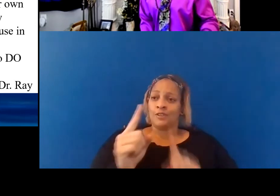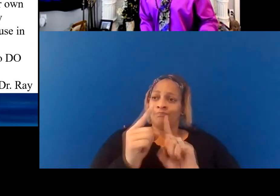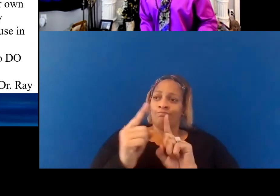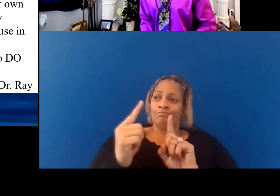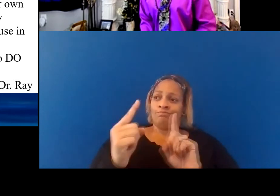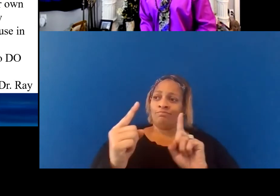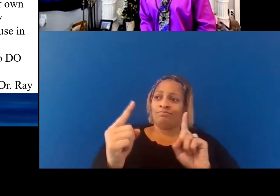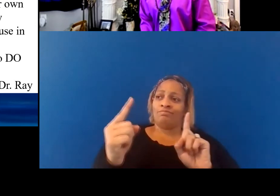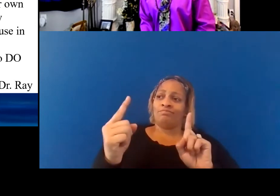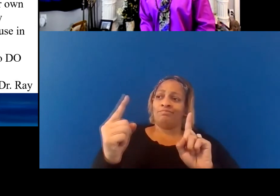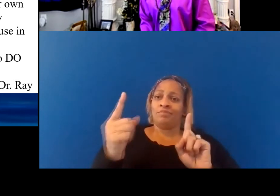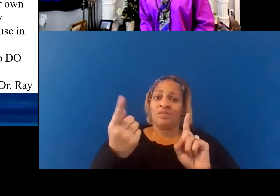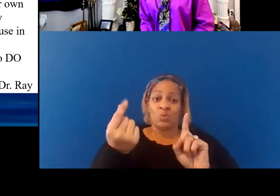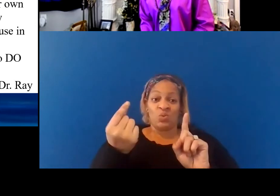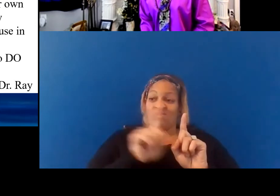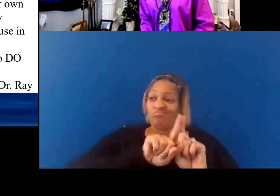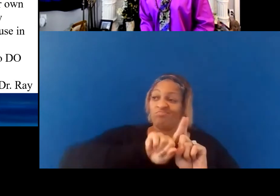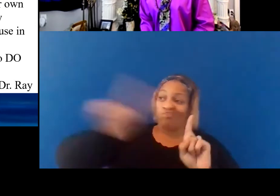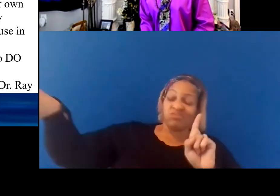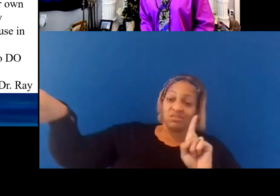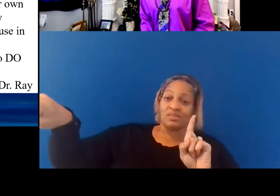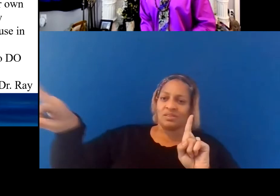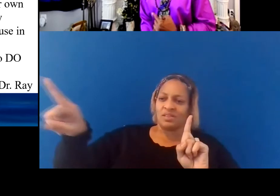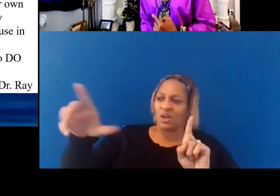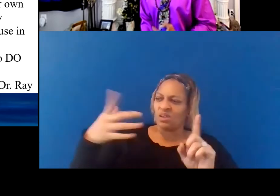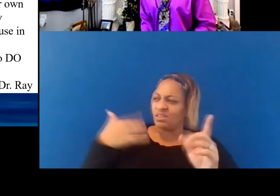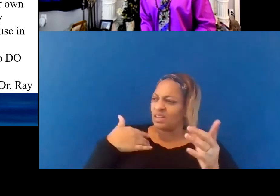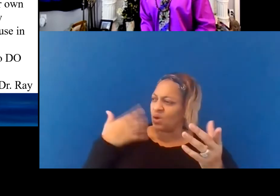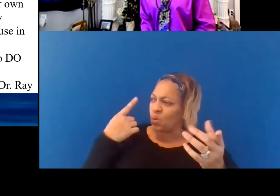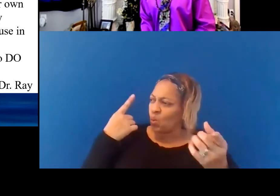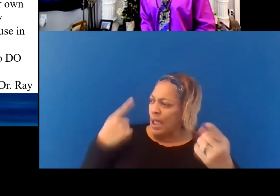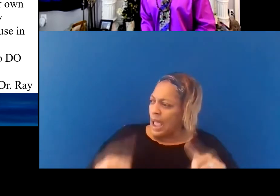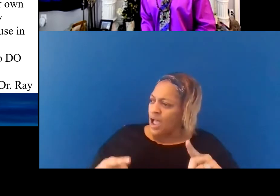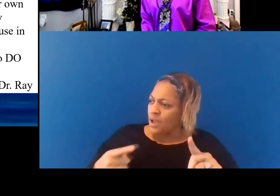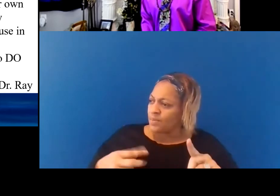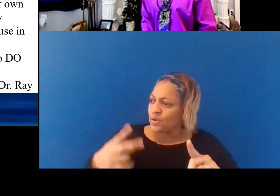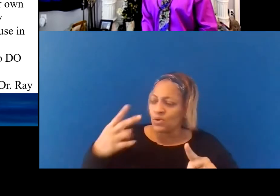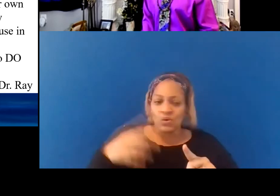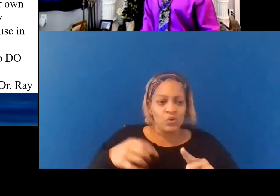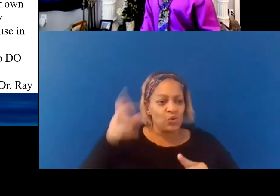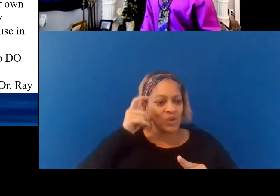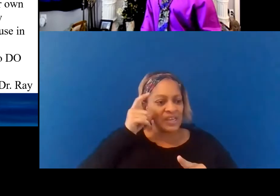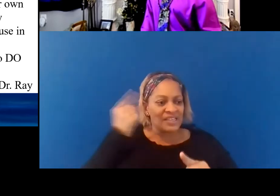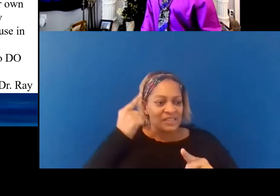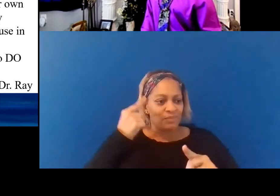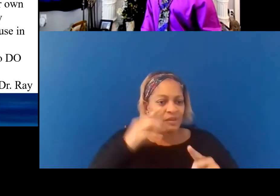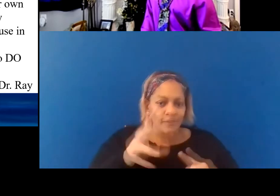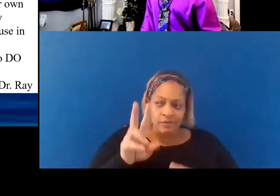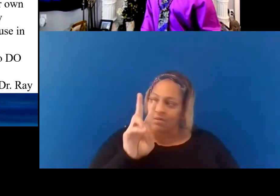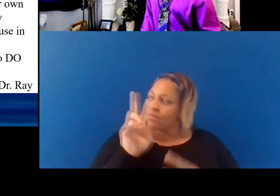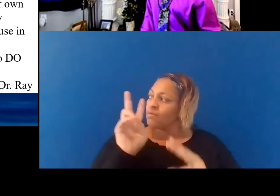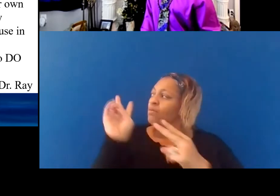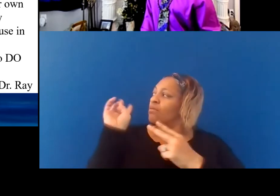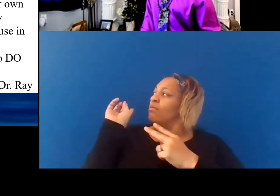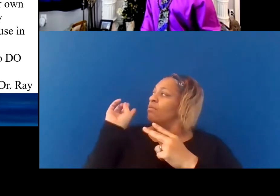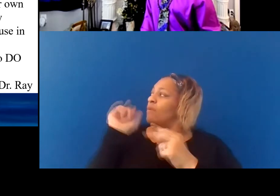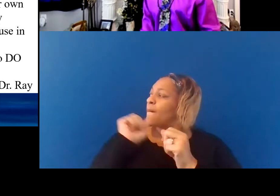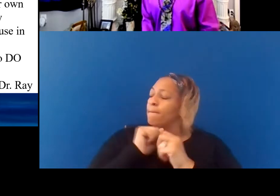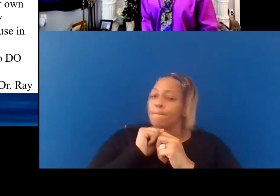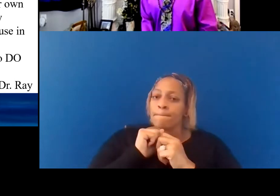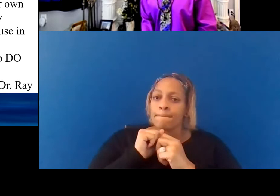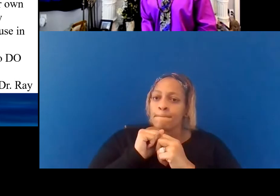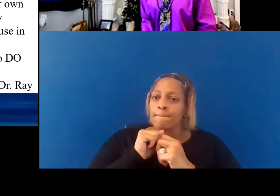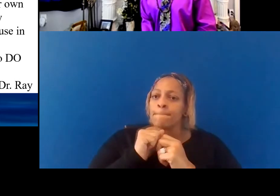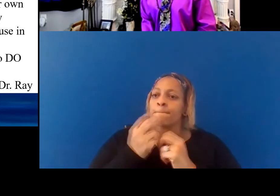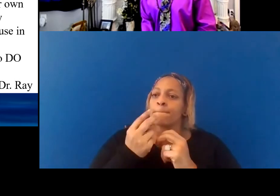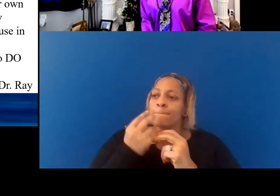bully turns around and runs away. And you're like, what just happened? And then you hear a sound behind you, and you look over your shoulder, and